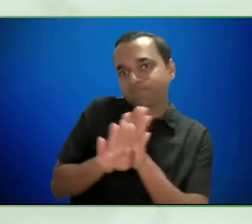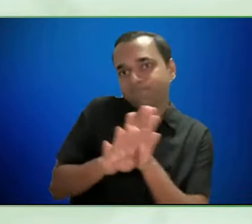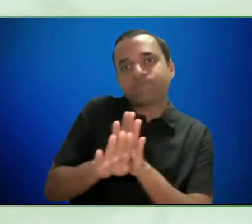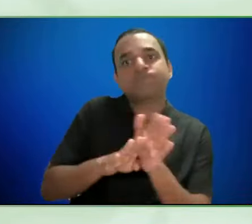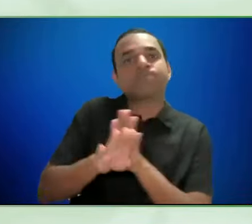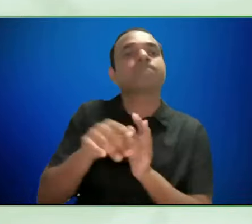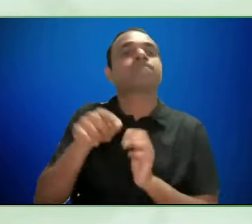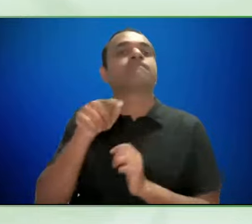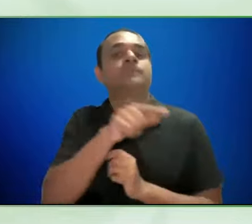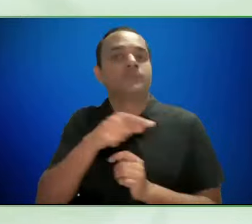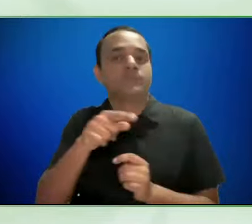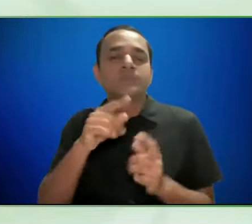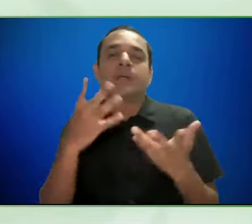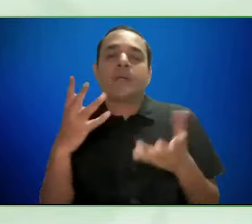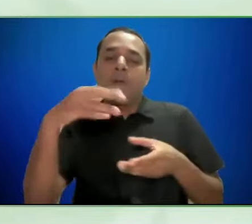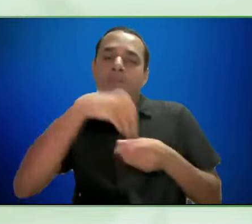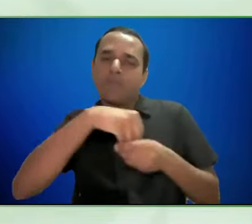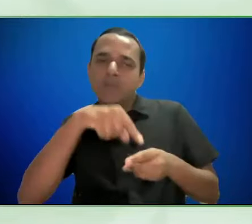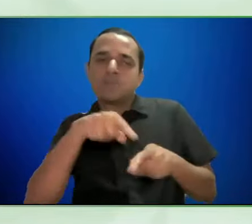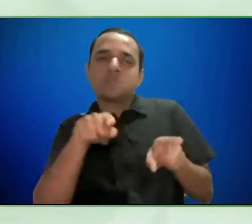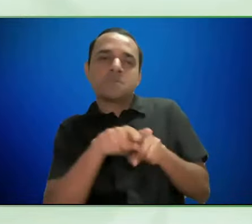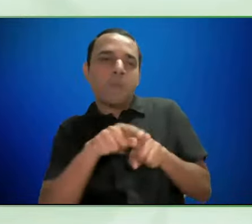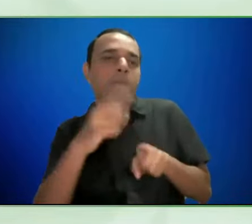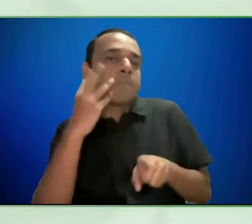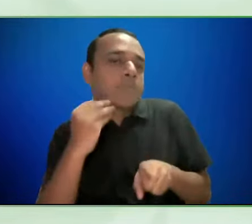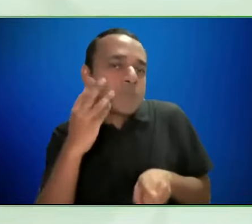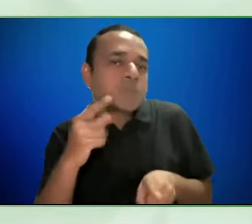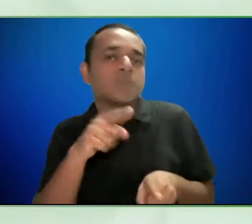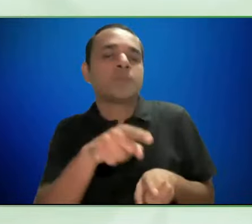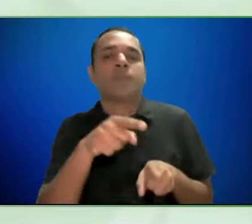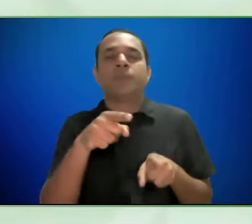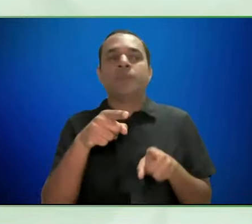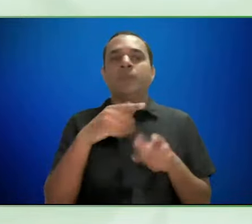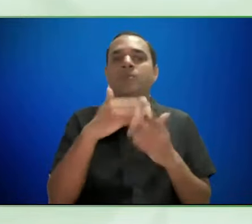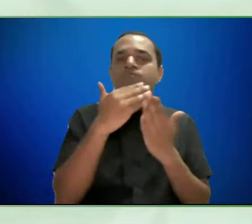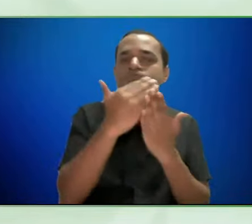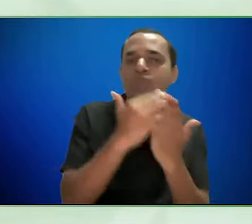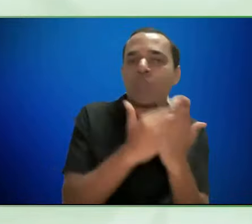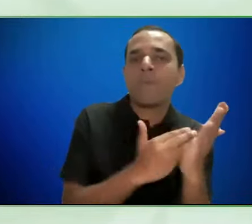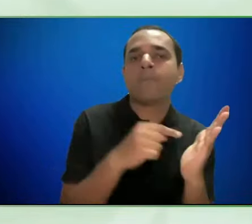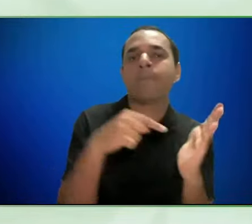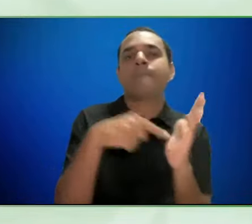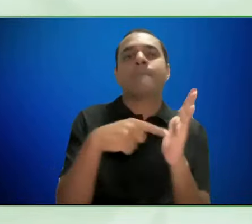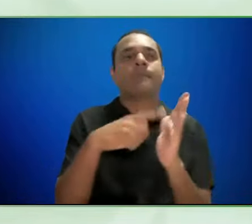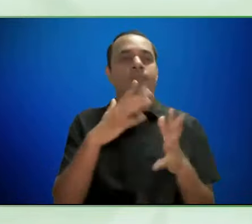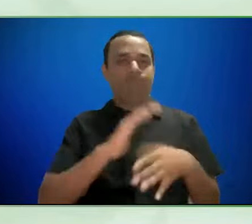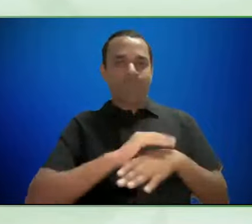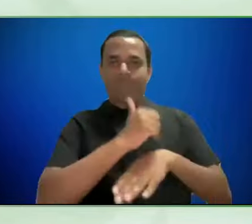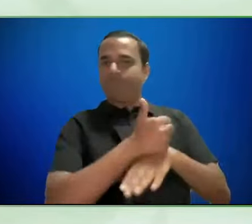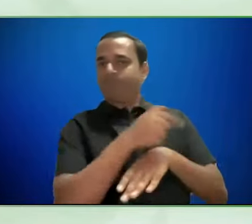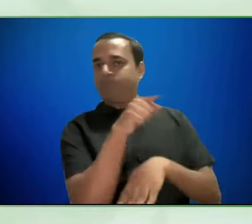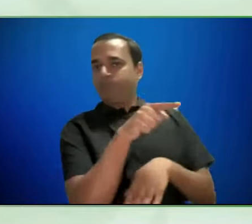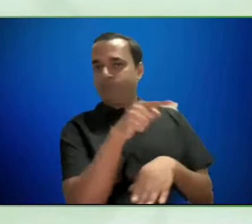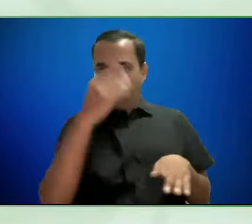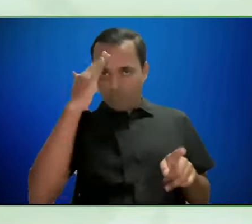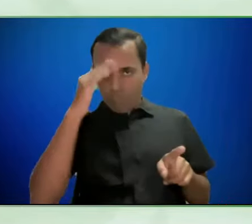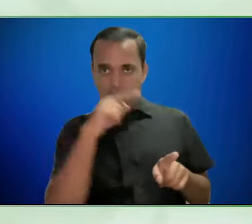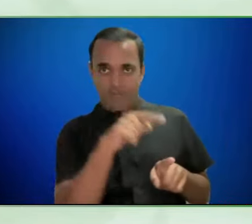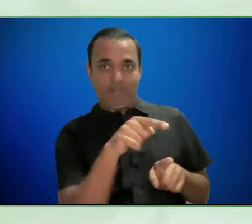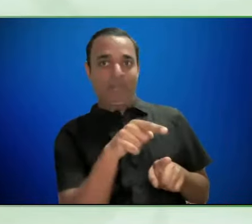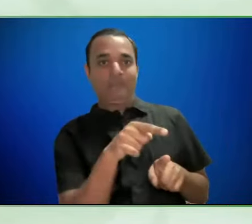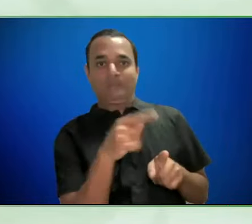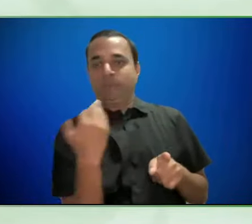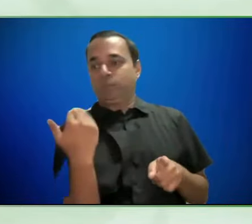person, an artistic retreat where each participant, having chosen what community project they'd like to do,